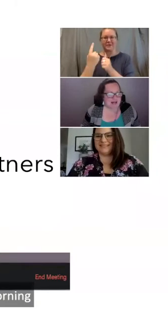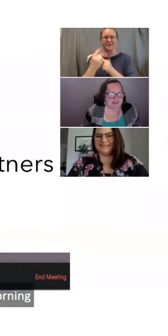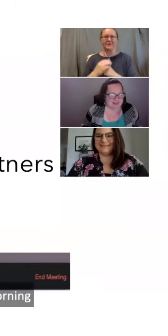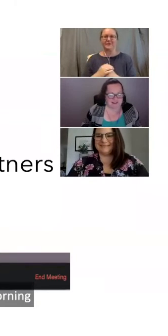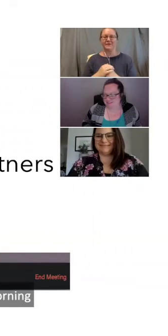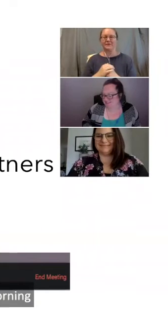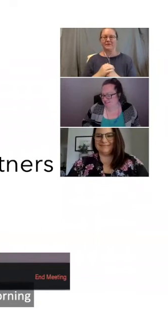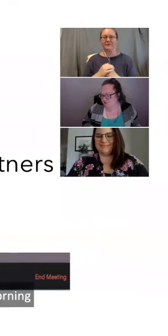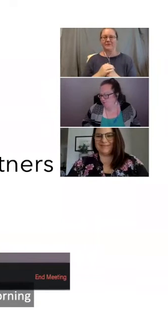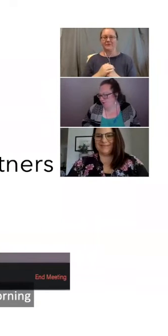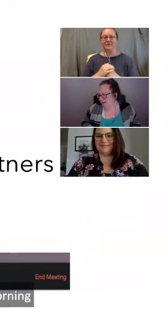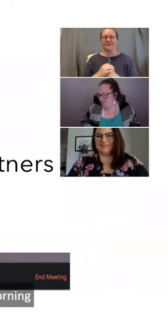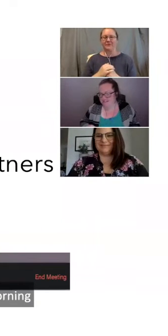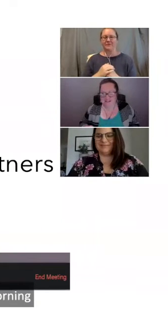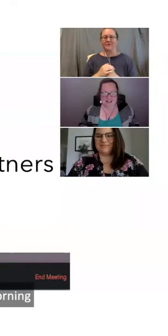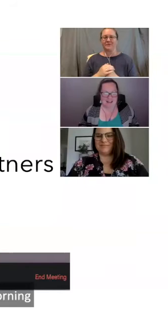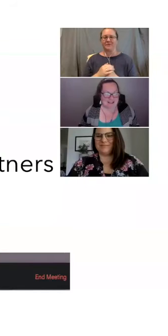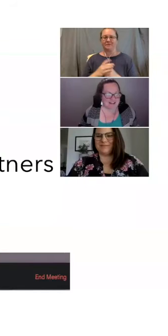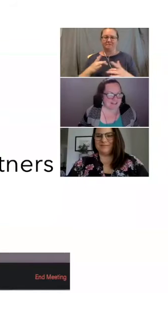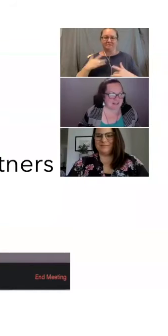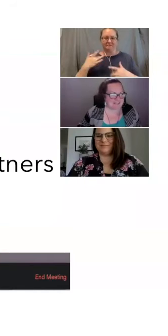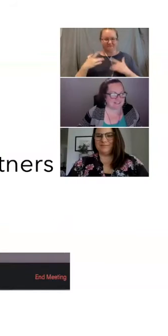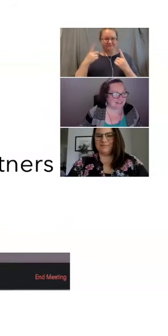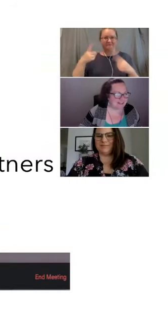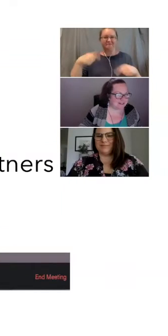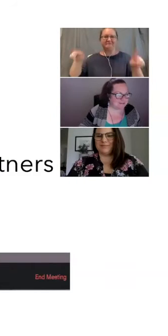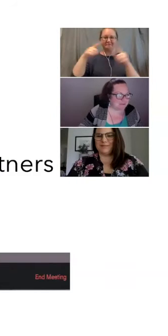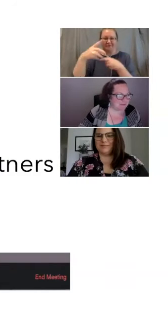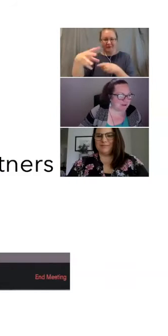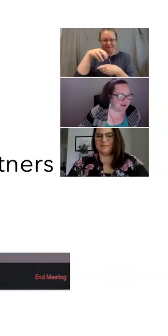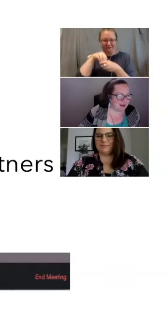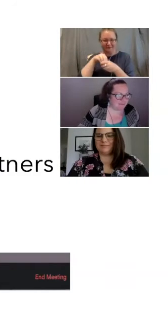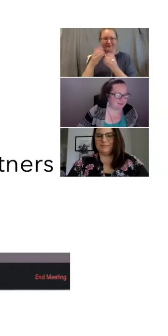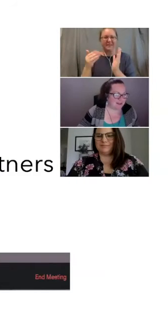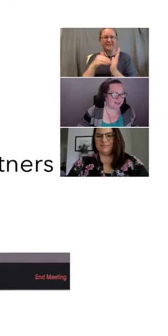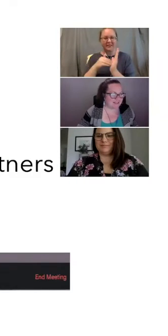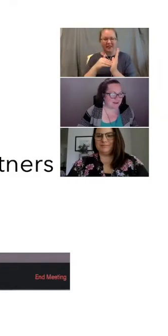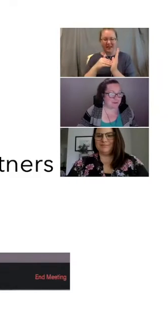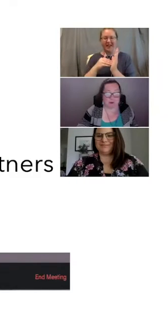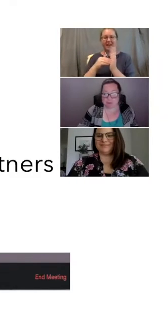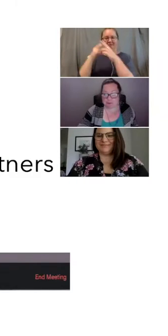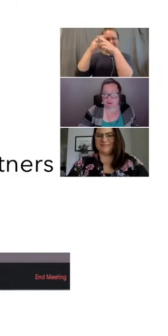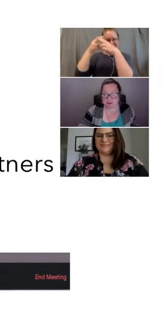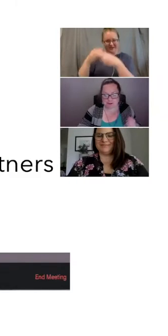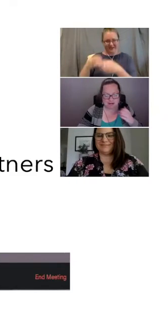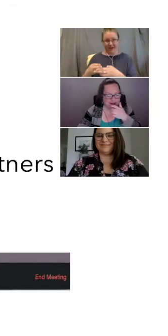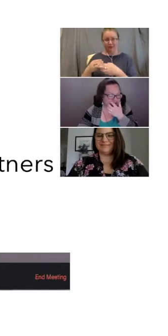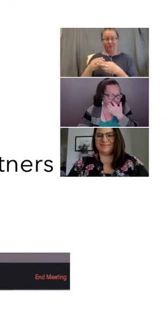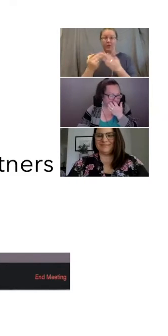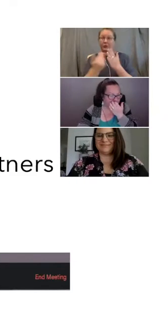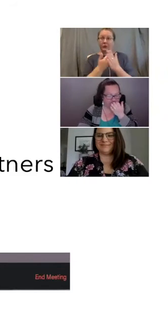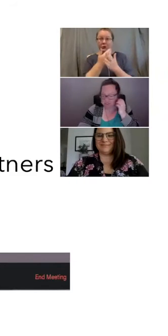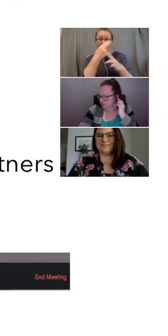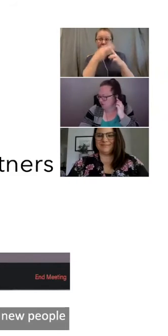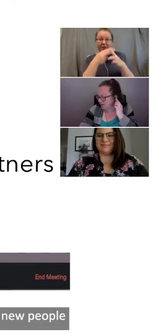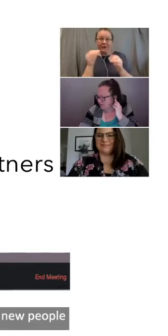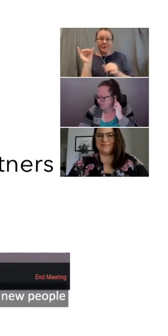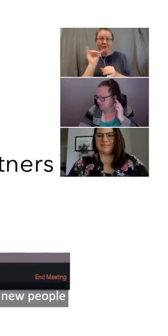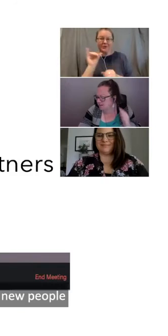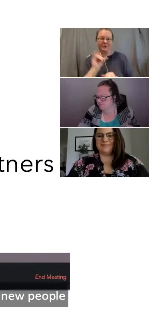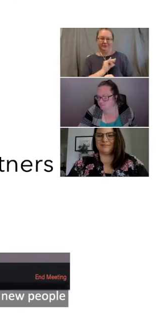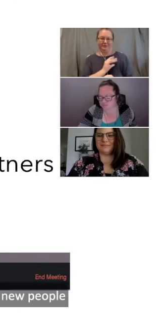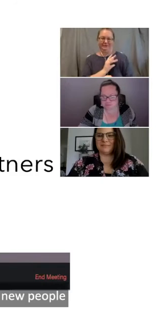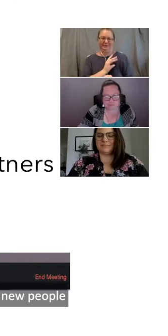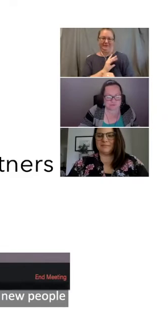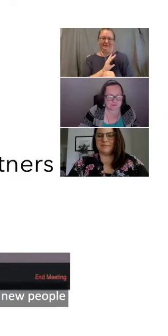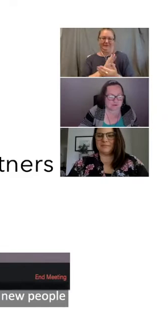So glad to see you joining us again. I see lots of familiar names. Some new people are joining us this morning, which is great to